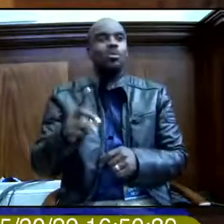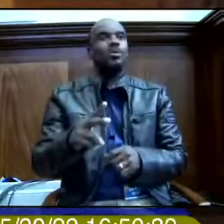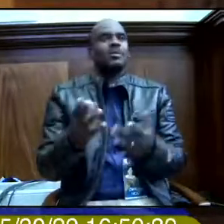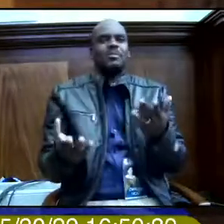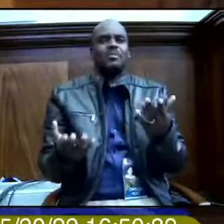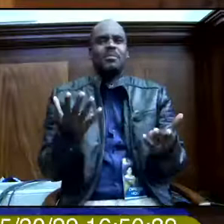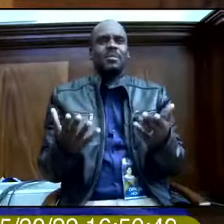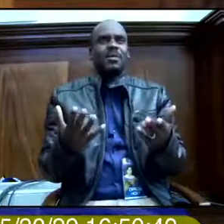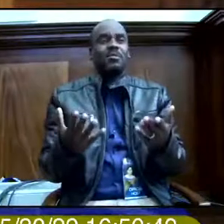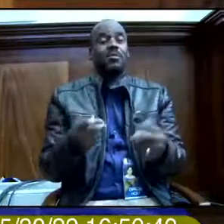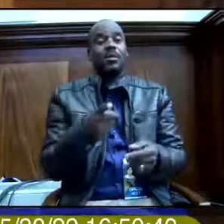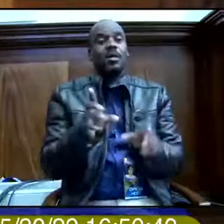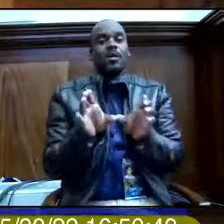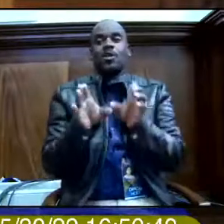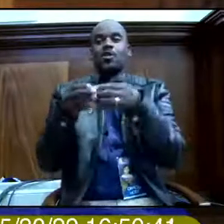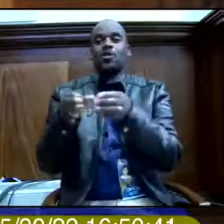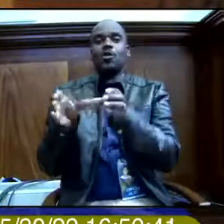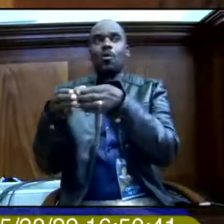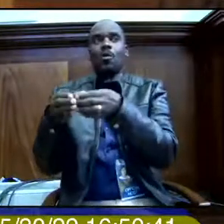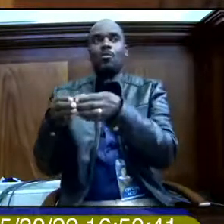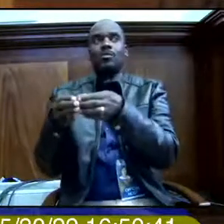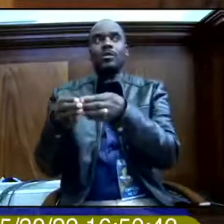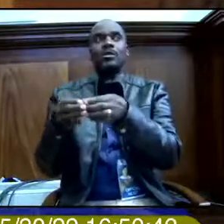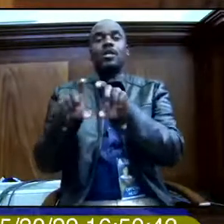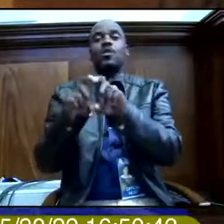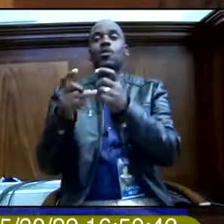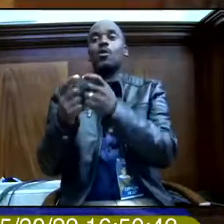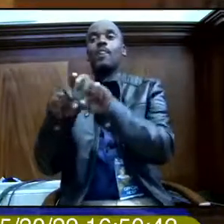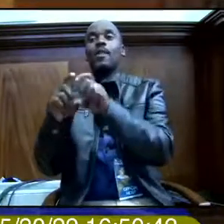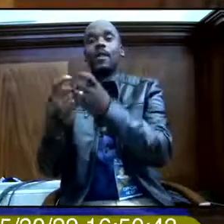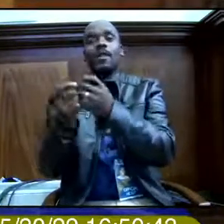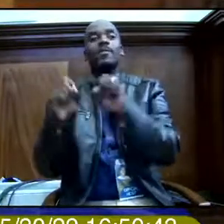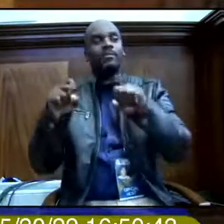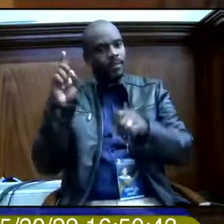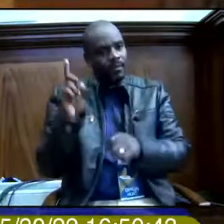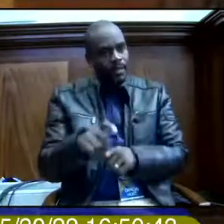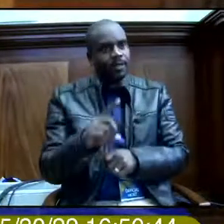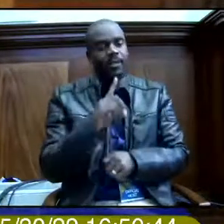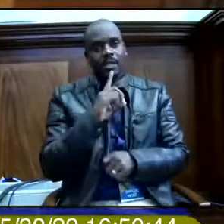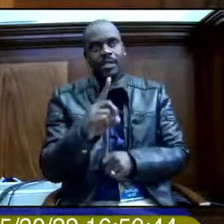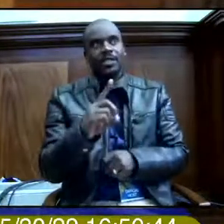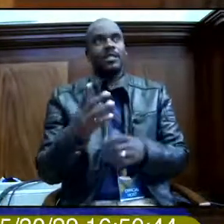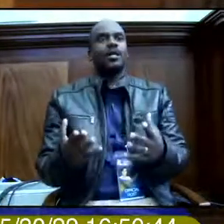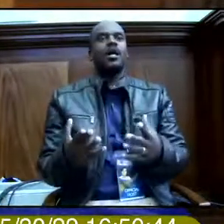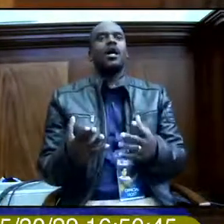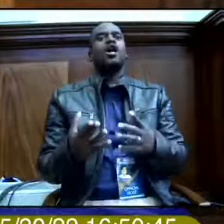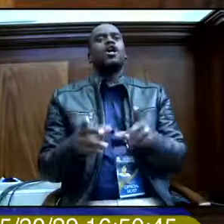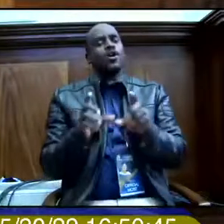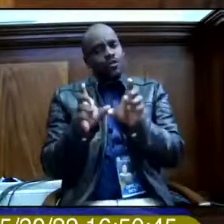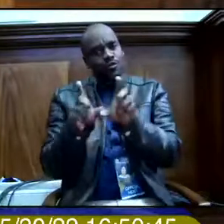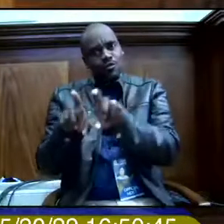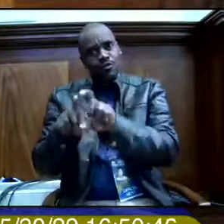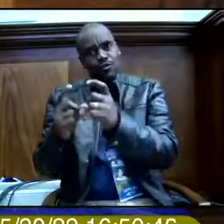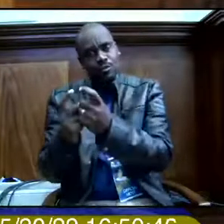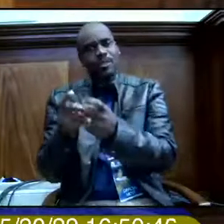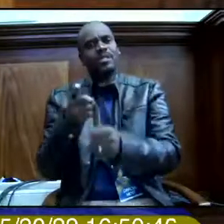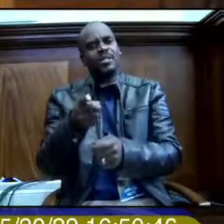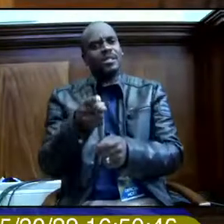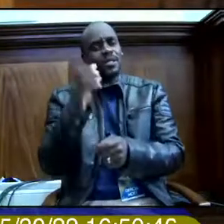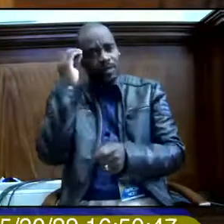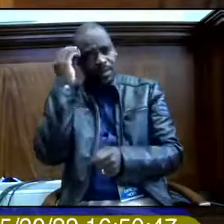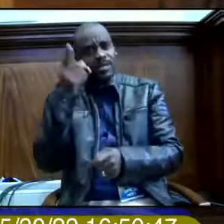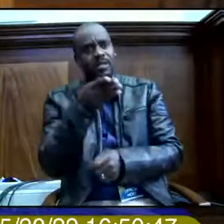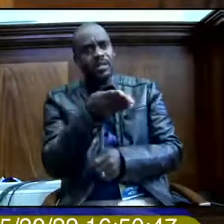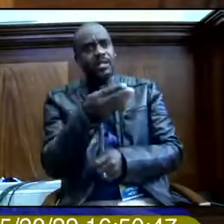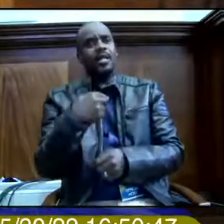maybe the portfolio committee has missed that part so we must be able to say to the portfolio committee look into this matter so i'm